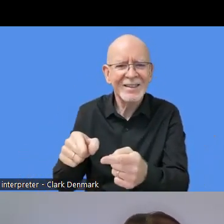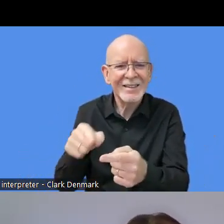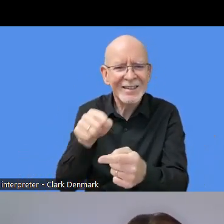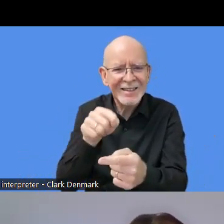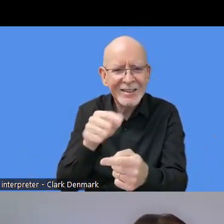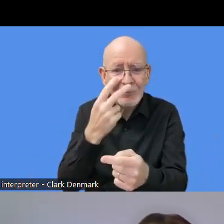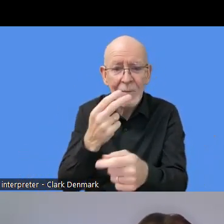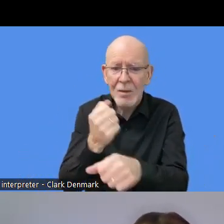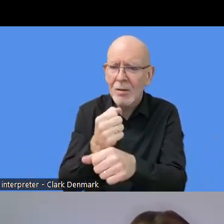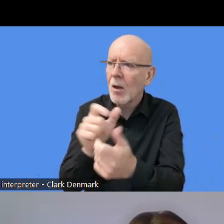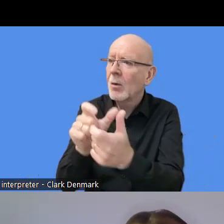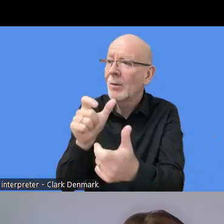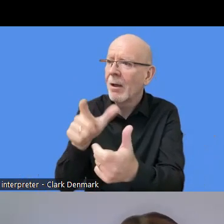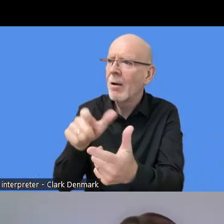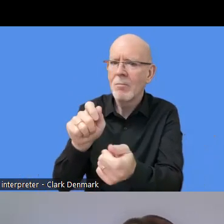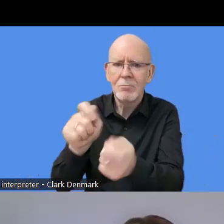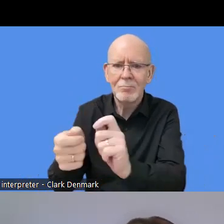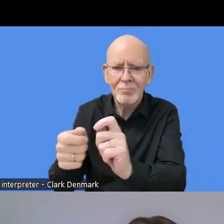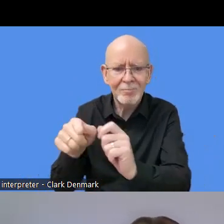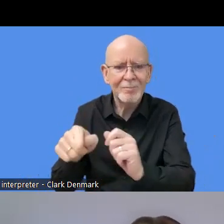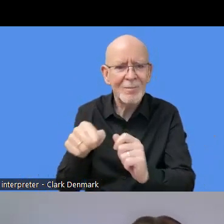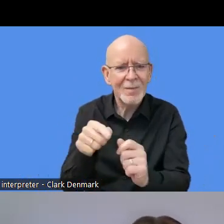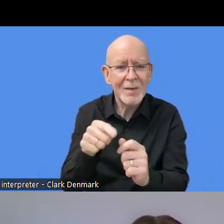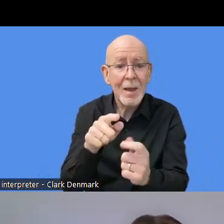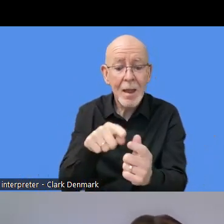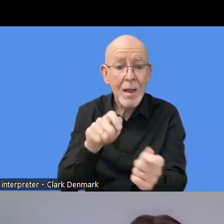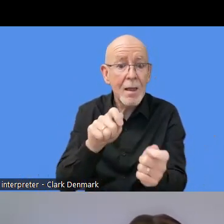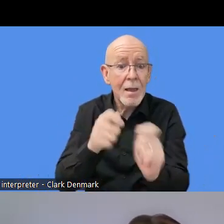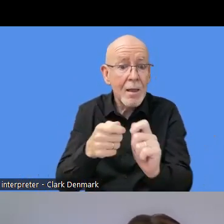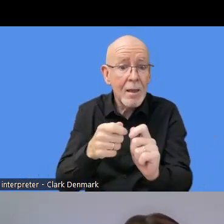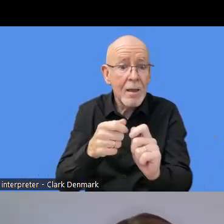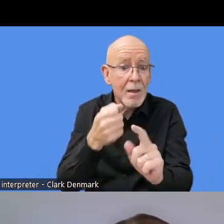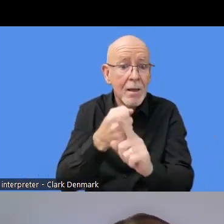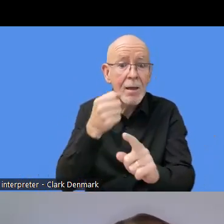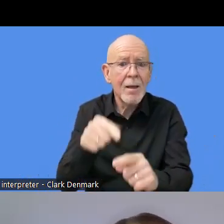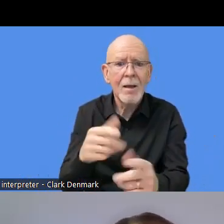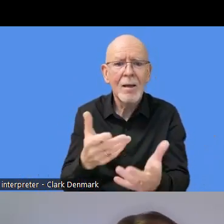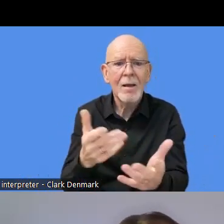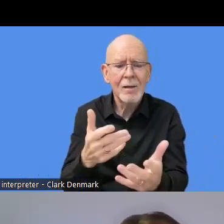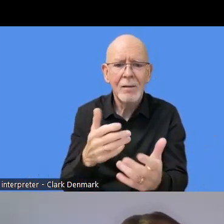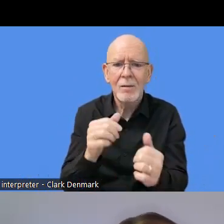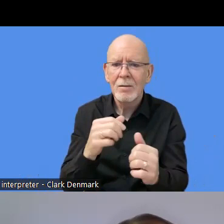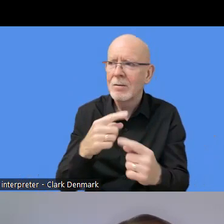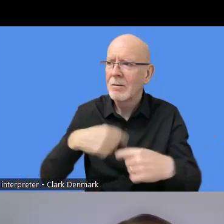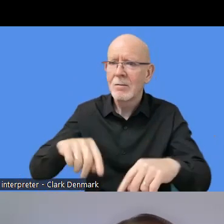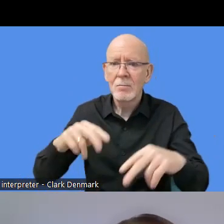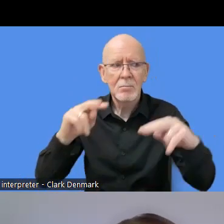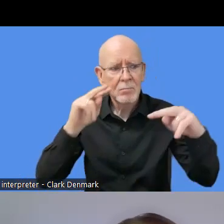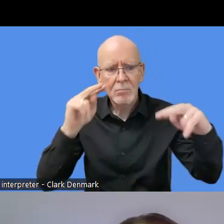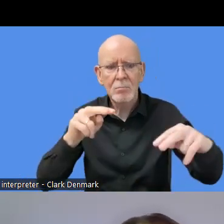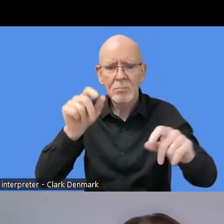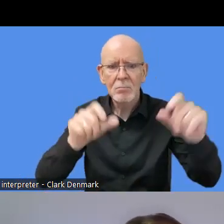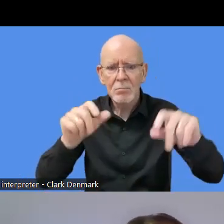your project, your program has. Measurable impact in the field of inclusive employment would mean